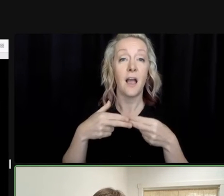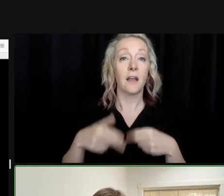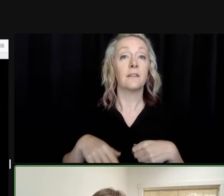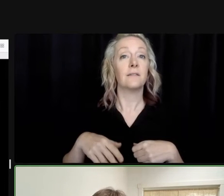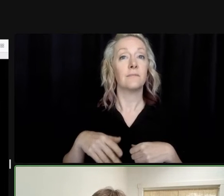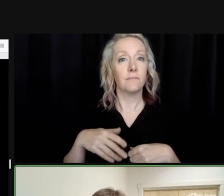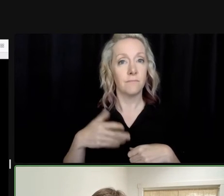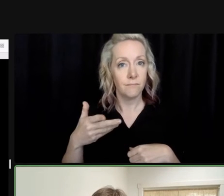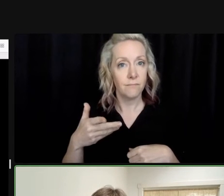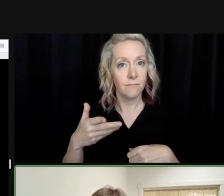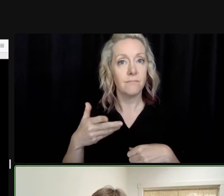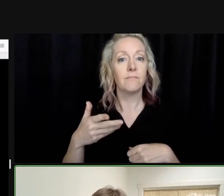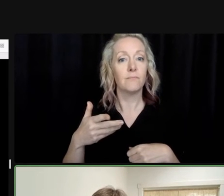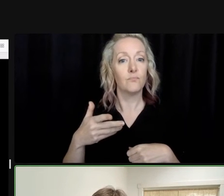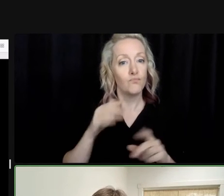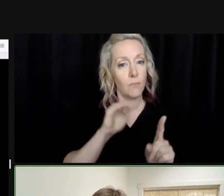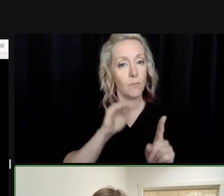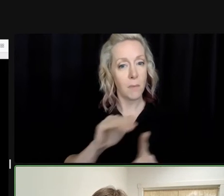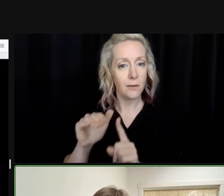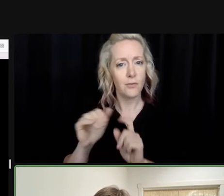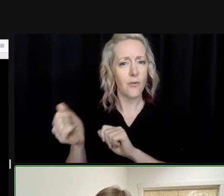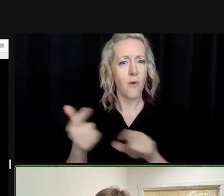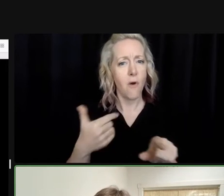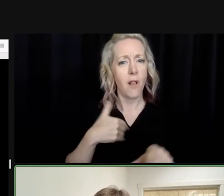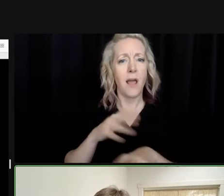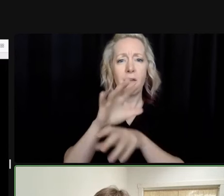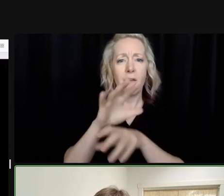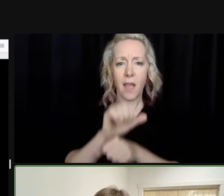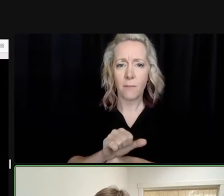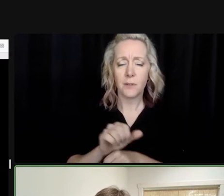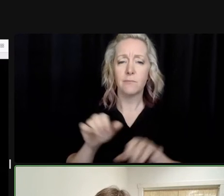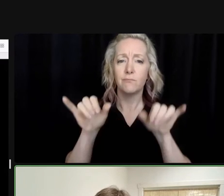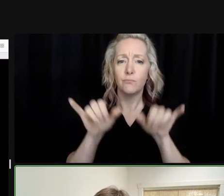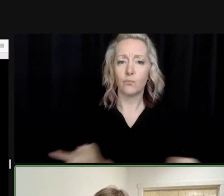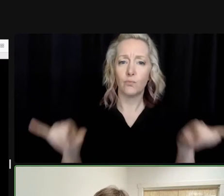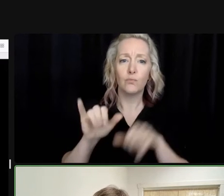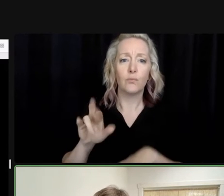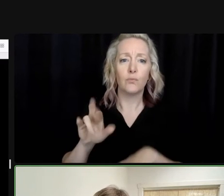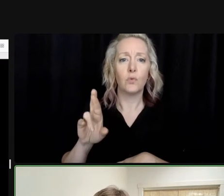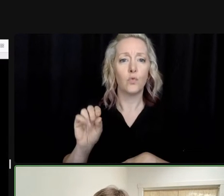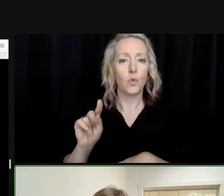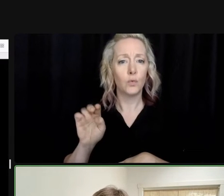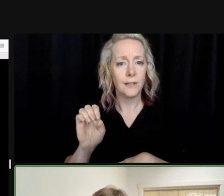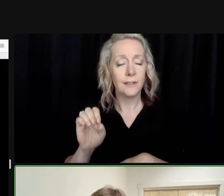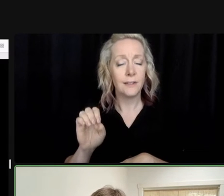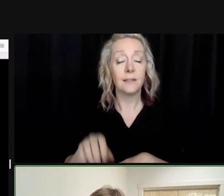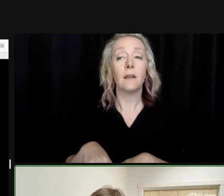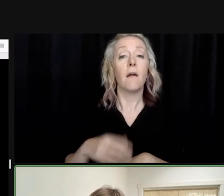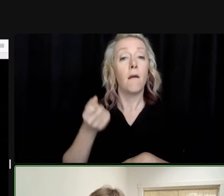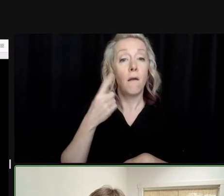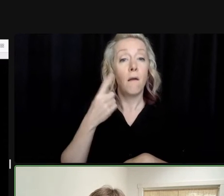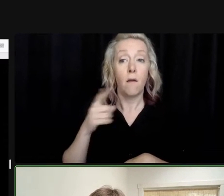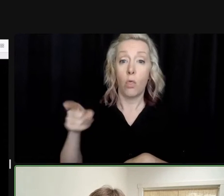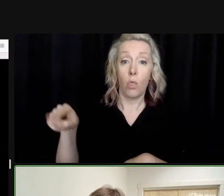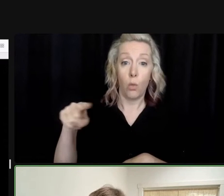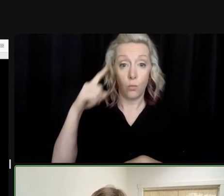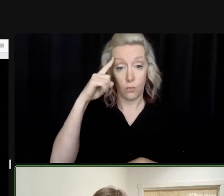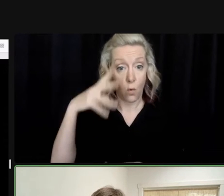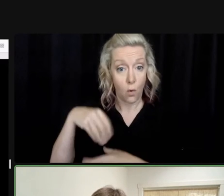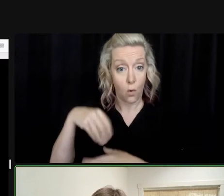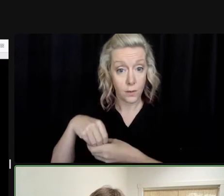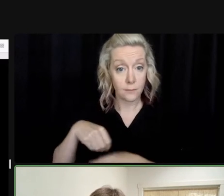us have habits and routines. It's just that many times I think that we see people who have autism or people that may have charge